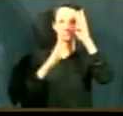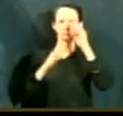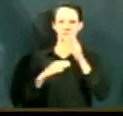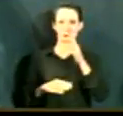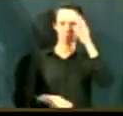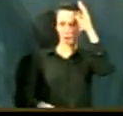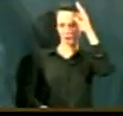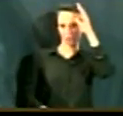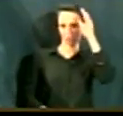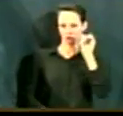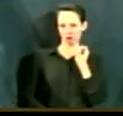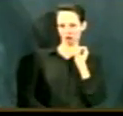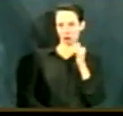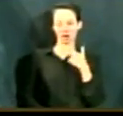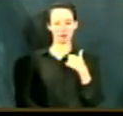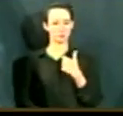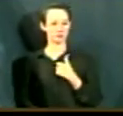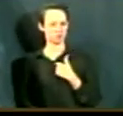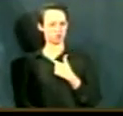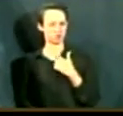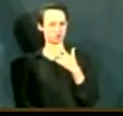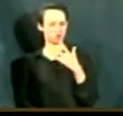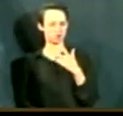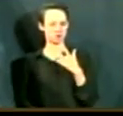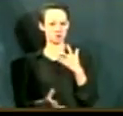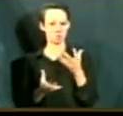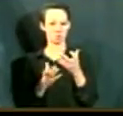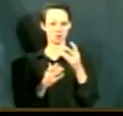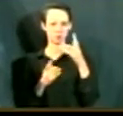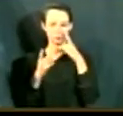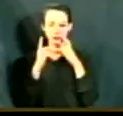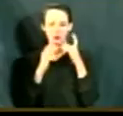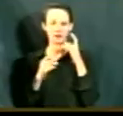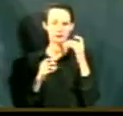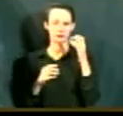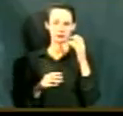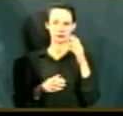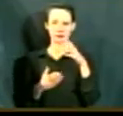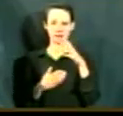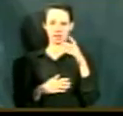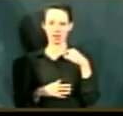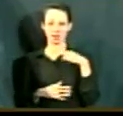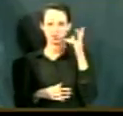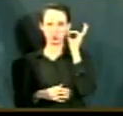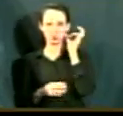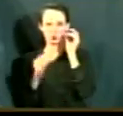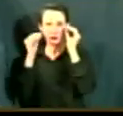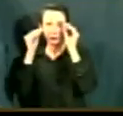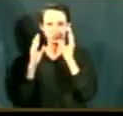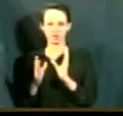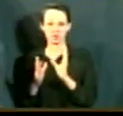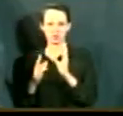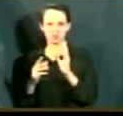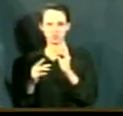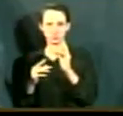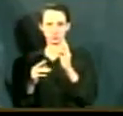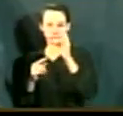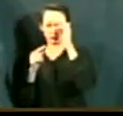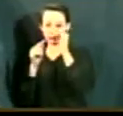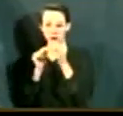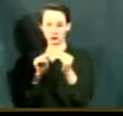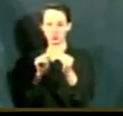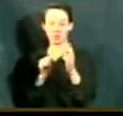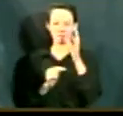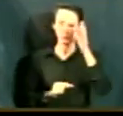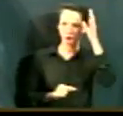cry when I hear educators disagreeing, because what is a parent supposed to think? I